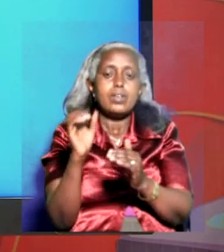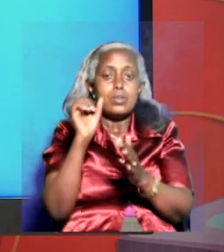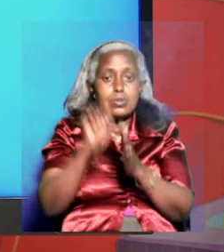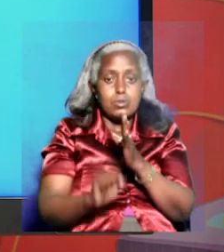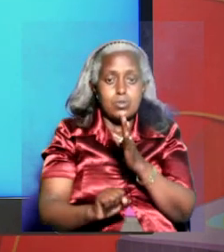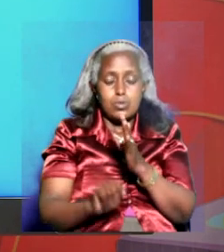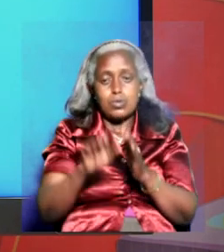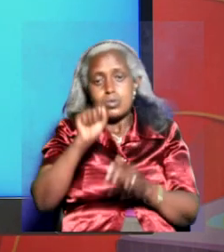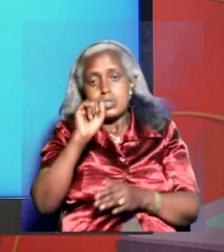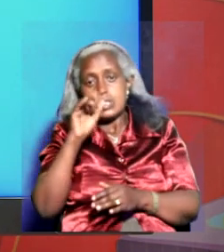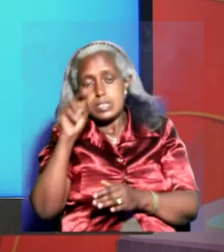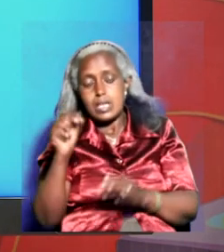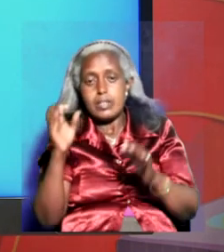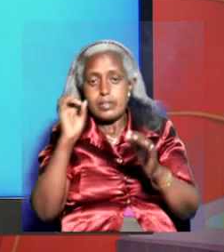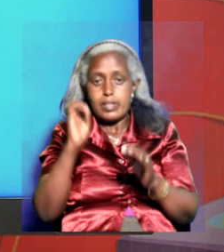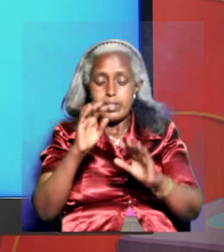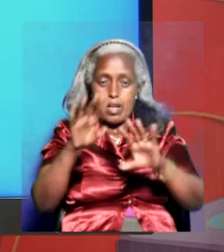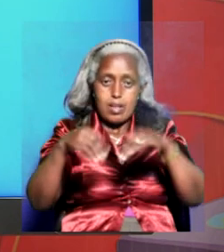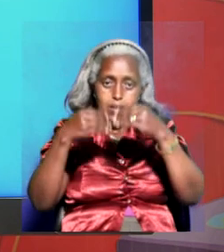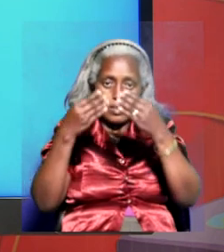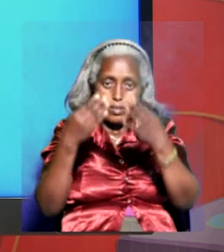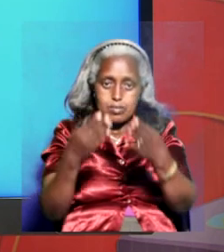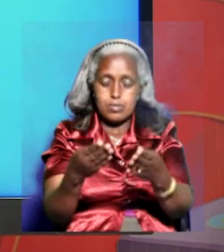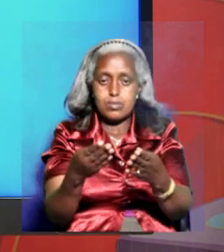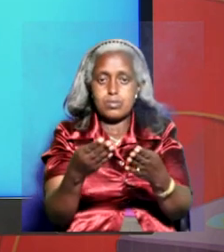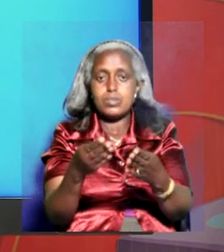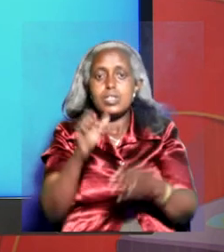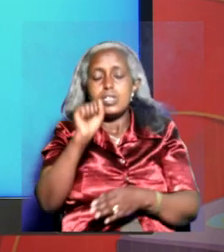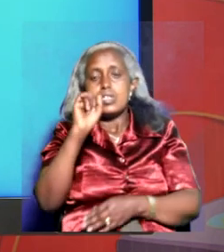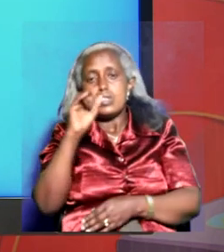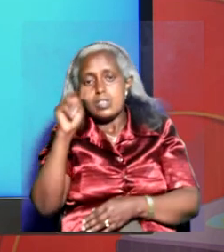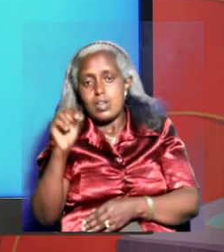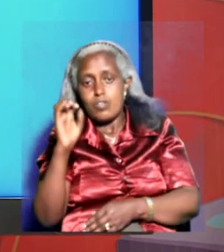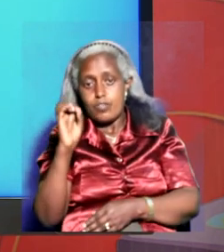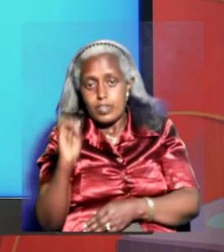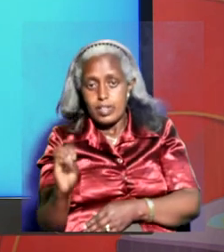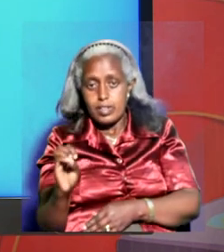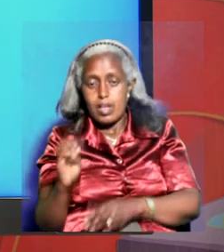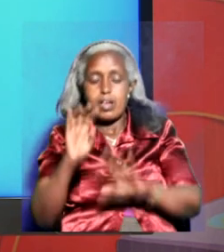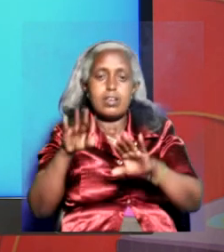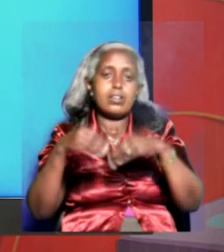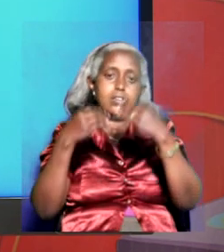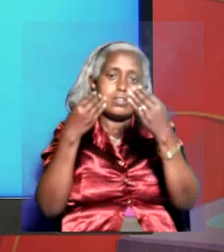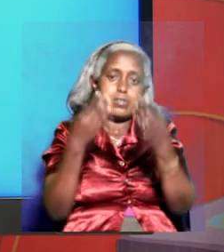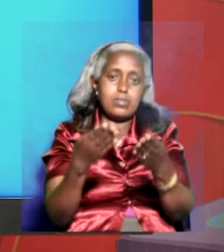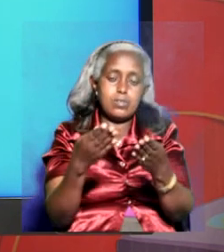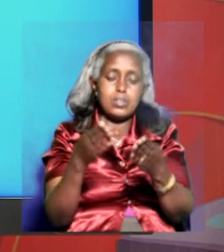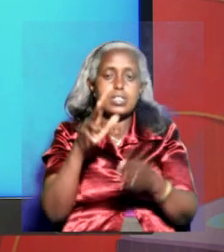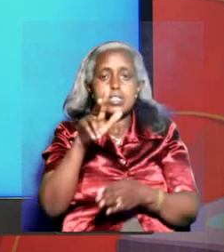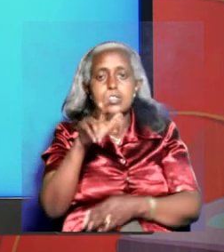So sine theta gives you, sine of theta gives you this